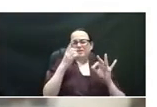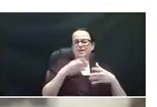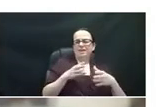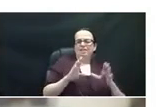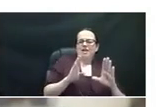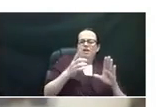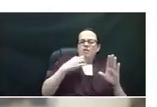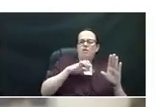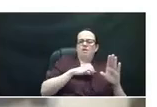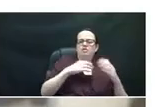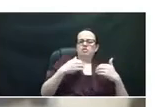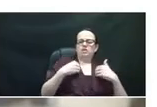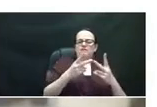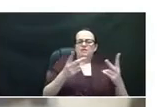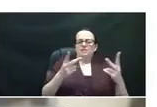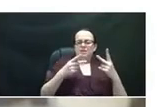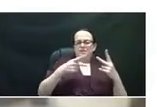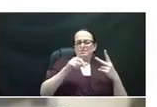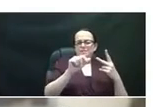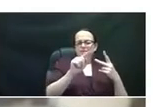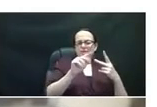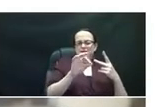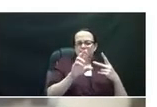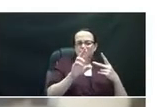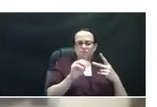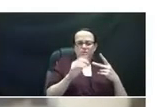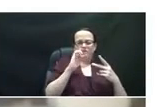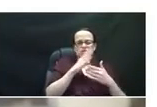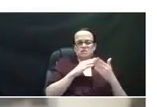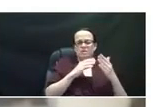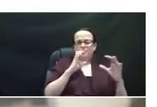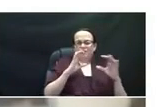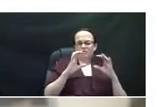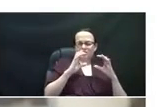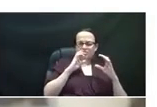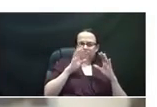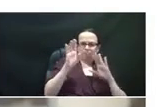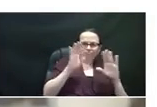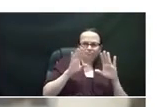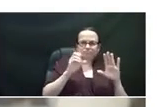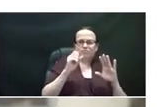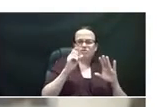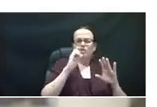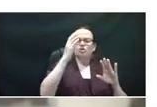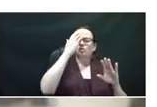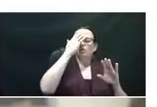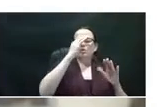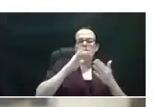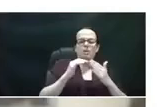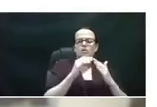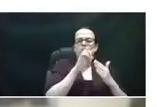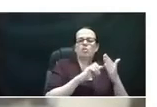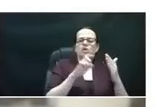us to have a place, a platform to bring some of these conversations to the table, so we know as a community what we need